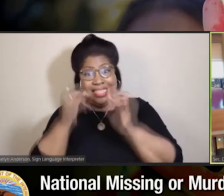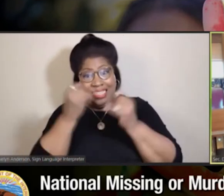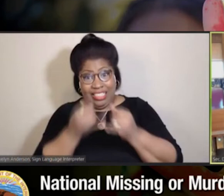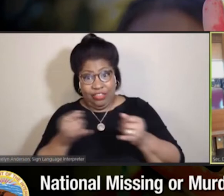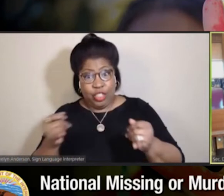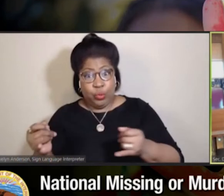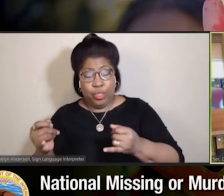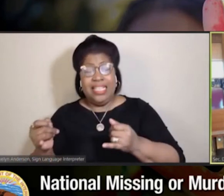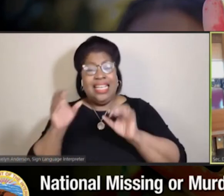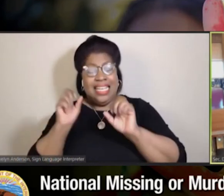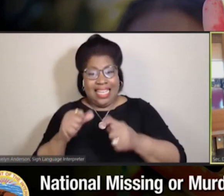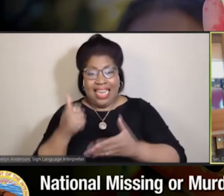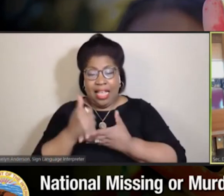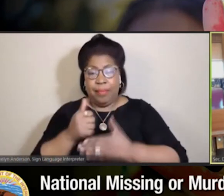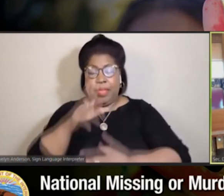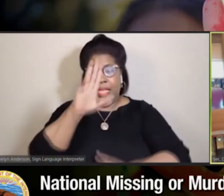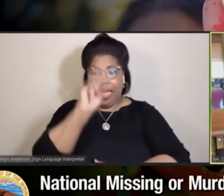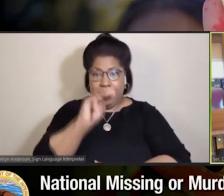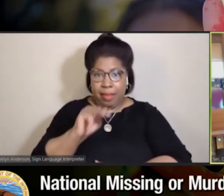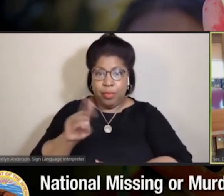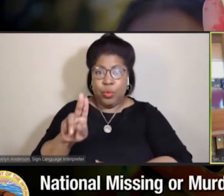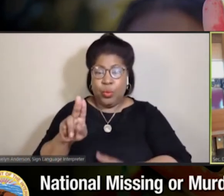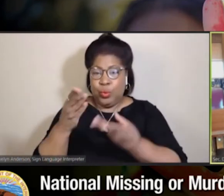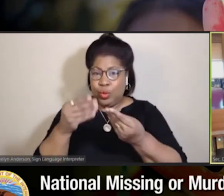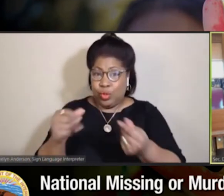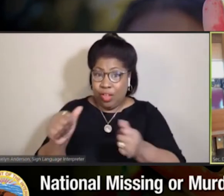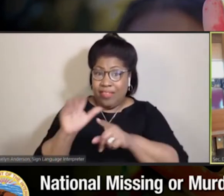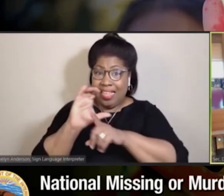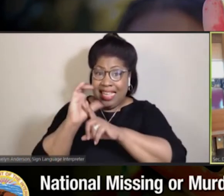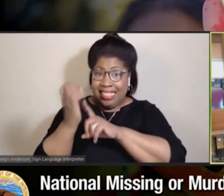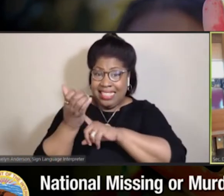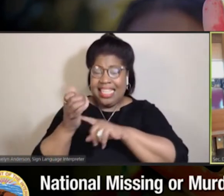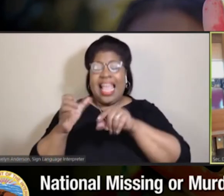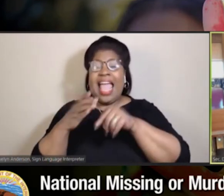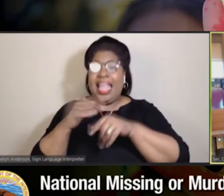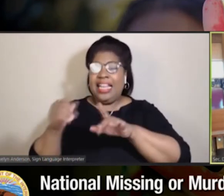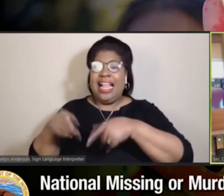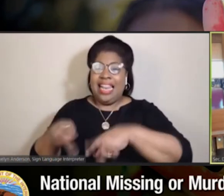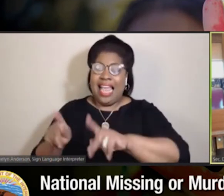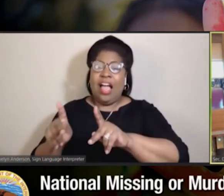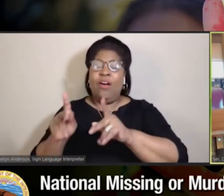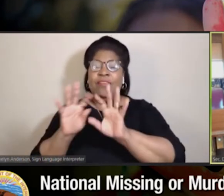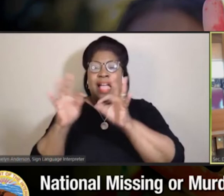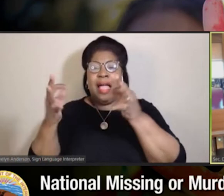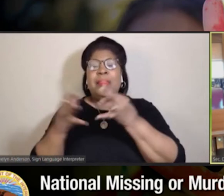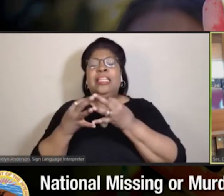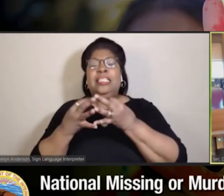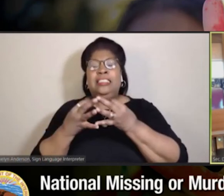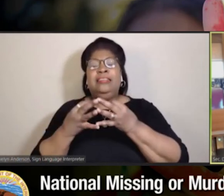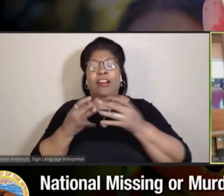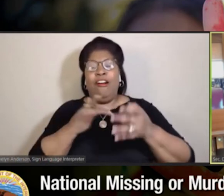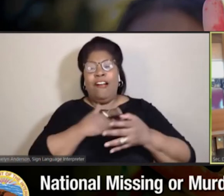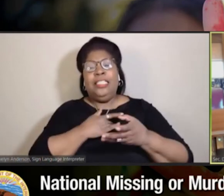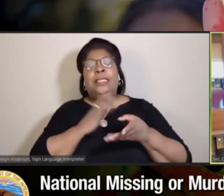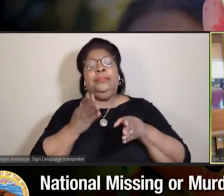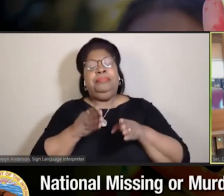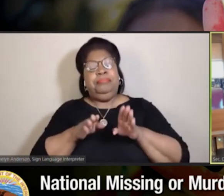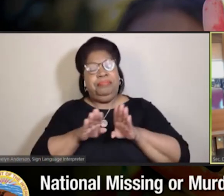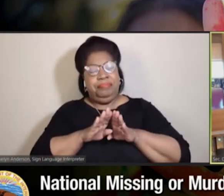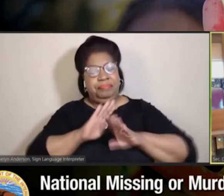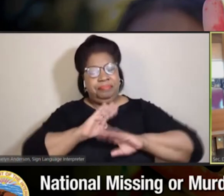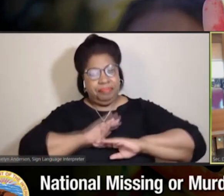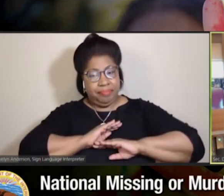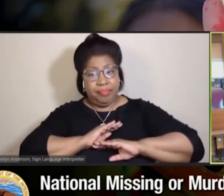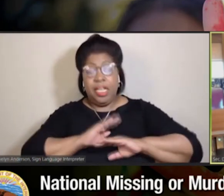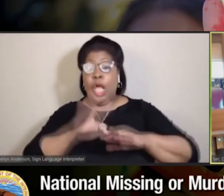help the MMU. That solve cases and give closure to families. The website showcases individual